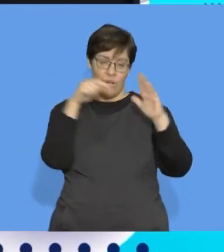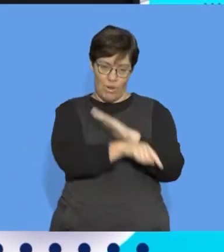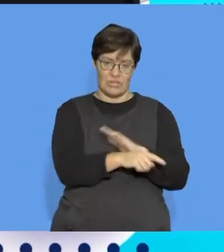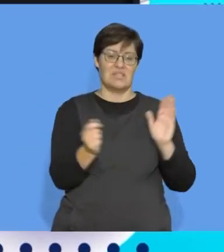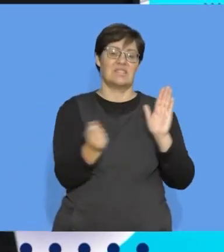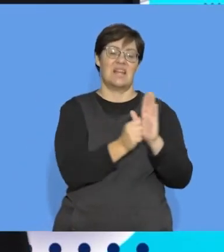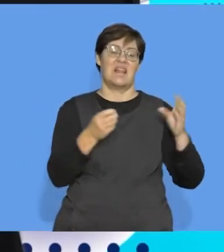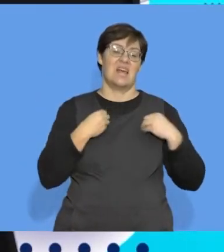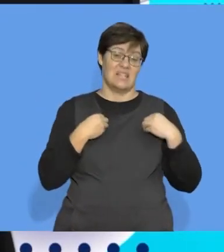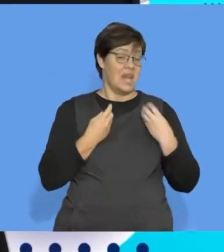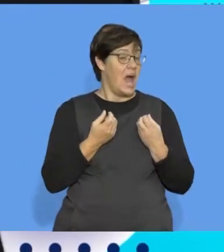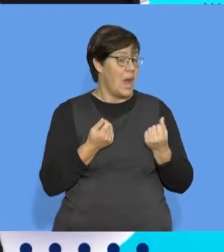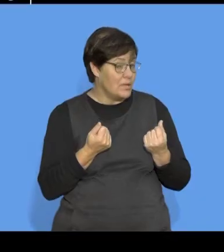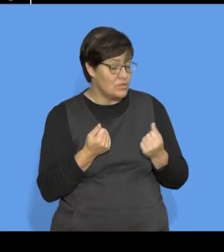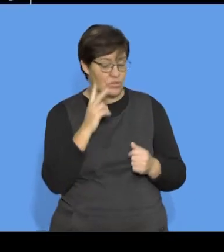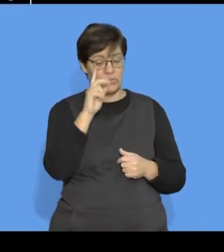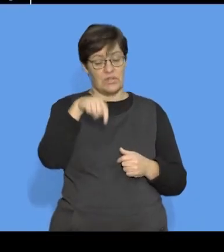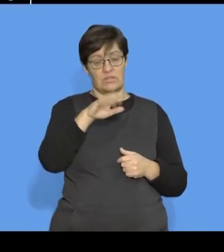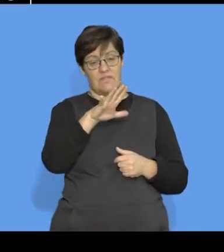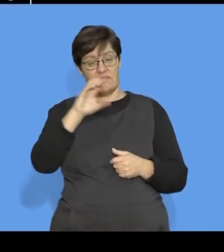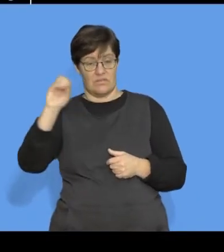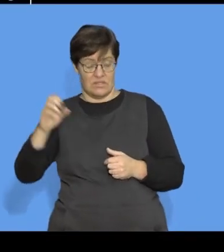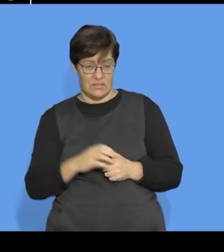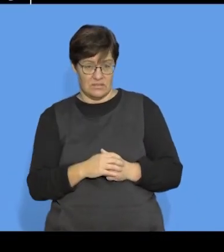ascertained that there is a loss on sale of asset of